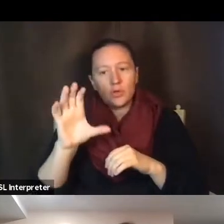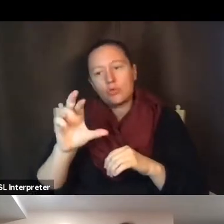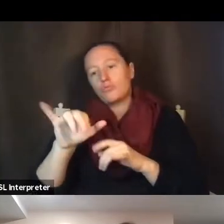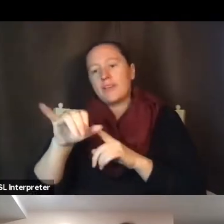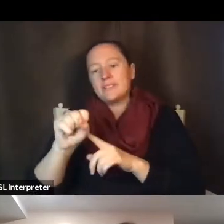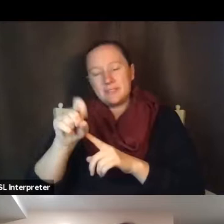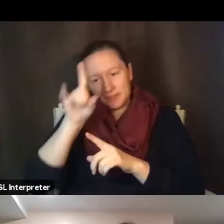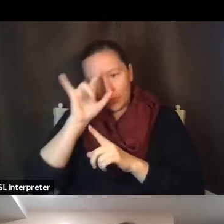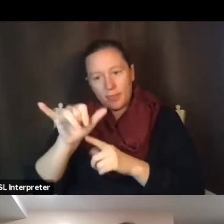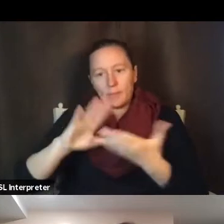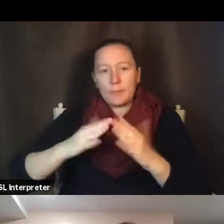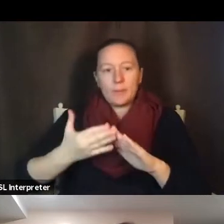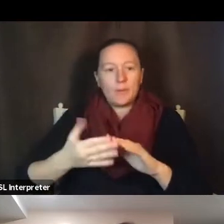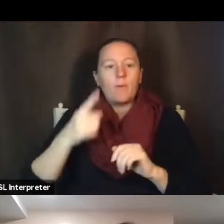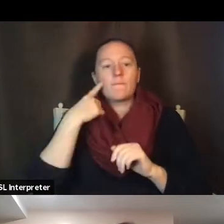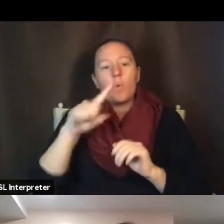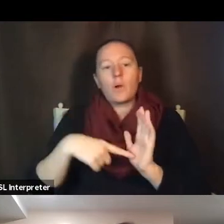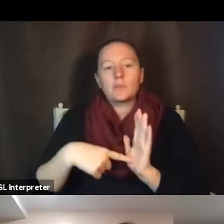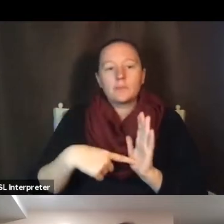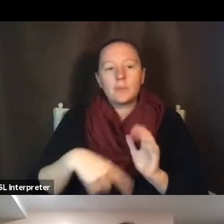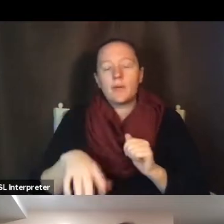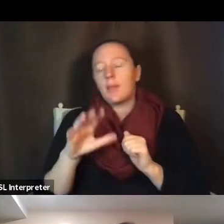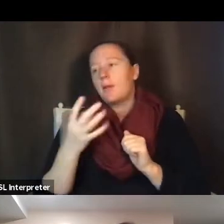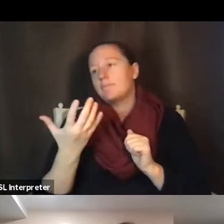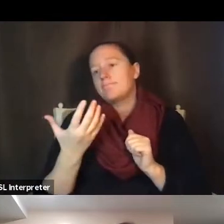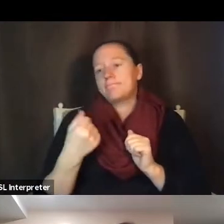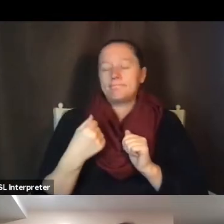community. So one example of that was